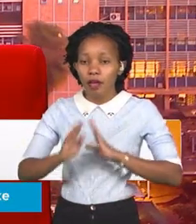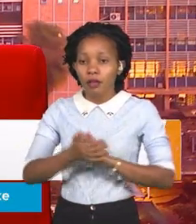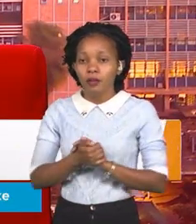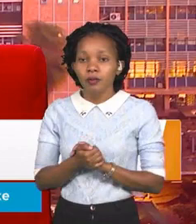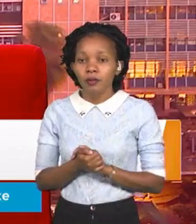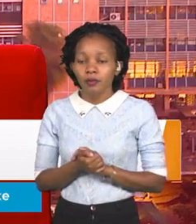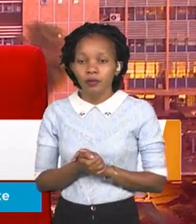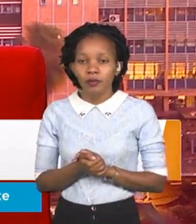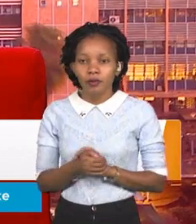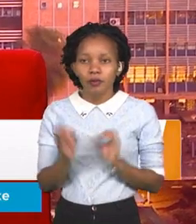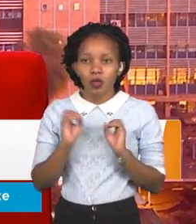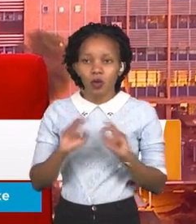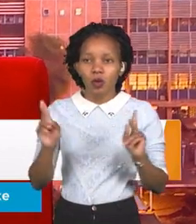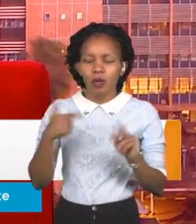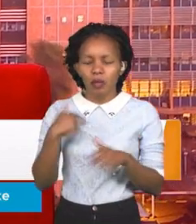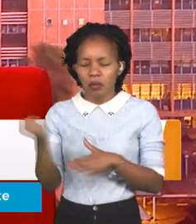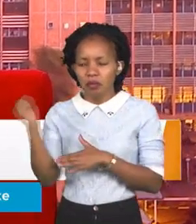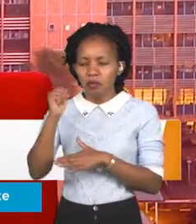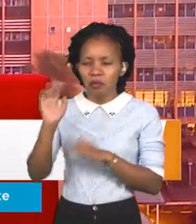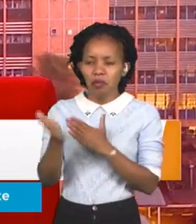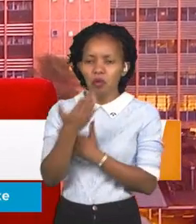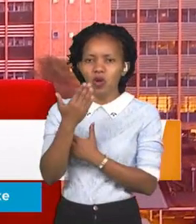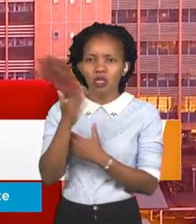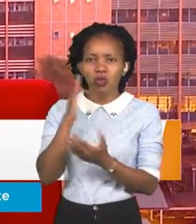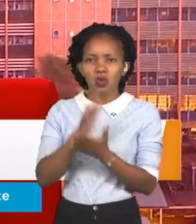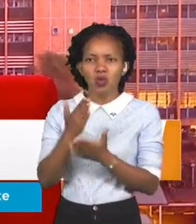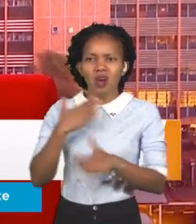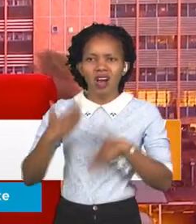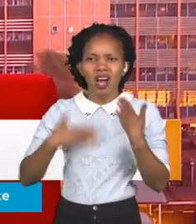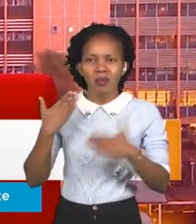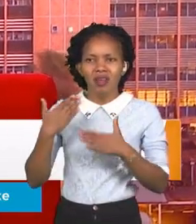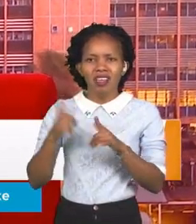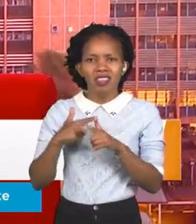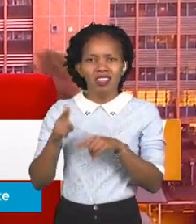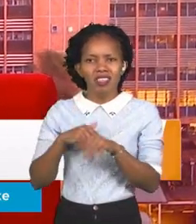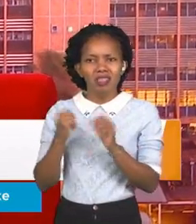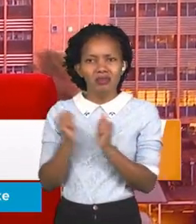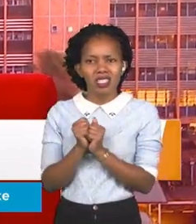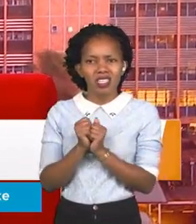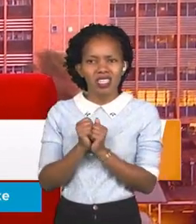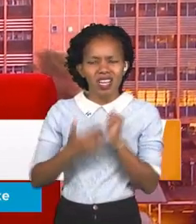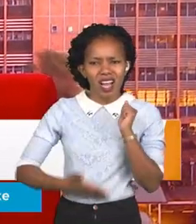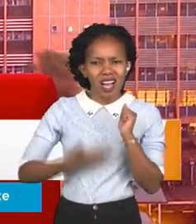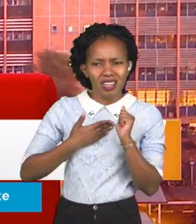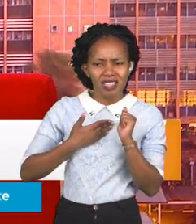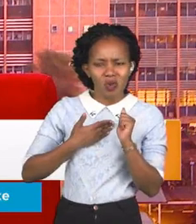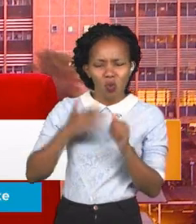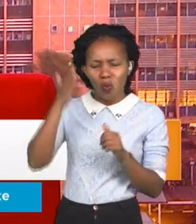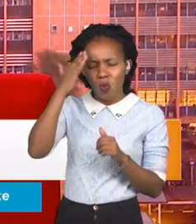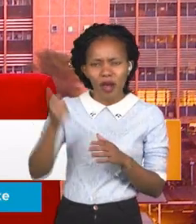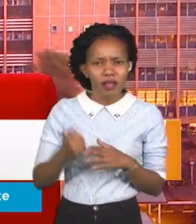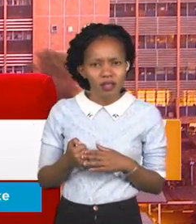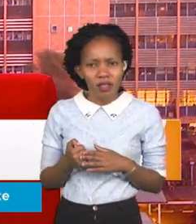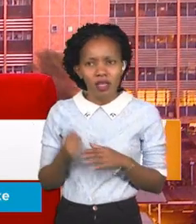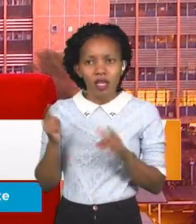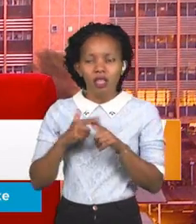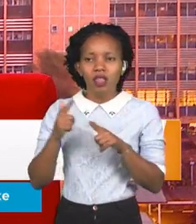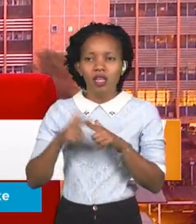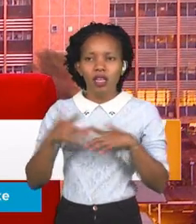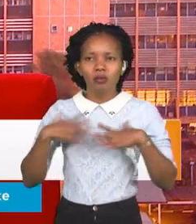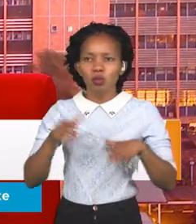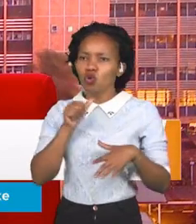the, okay, I woke up in the morning, I was really happy, but then at 10, I got mad. What made me mad? Most of us don't like